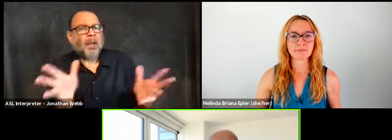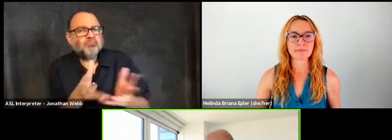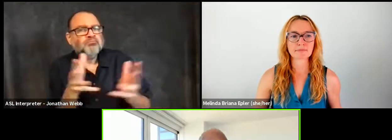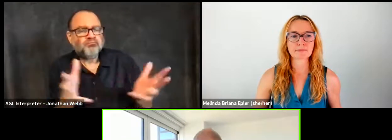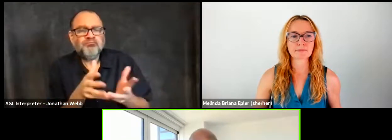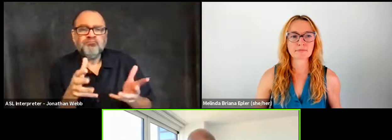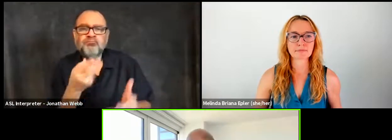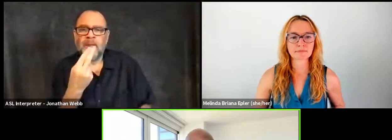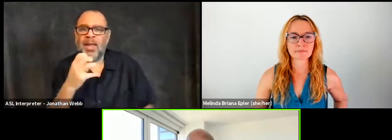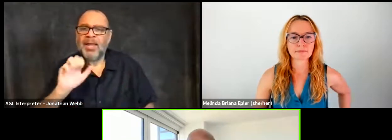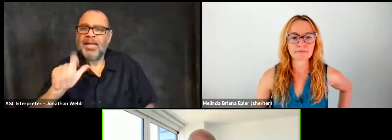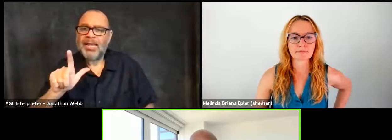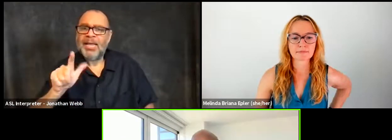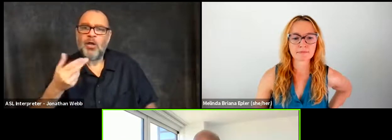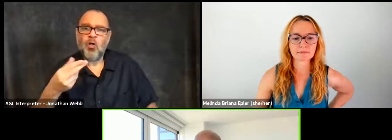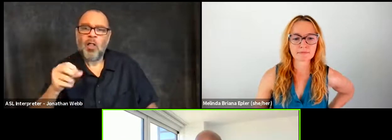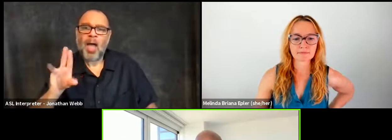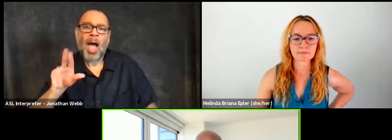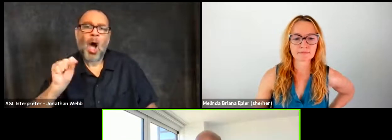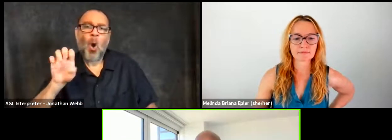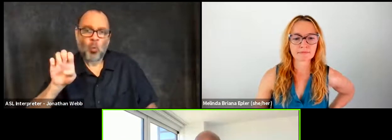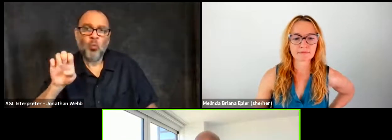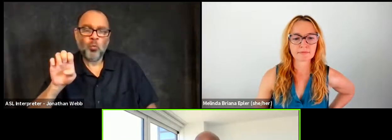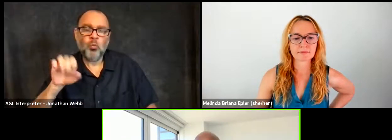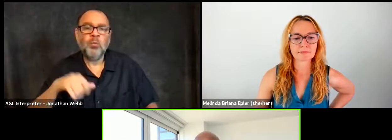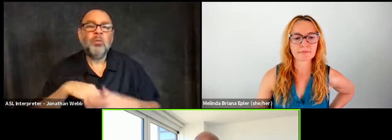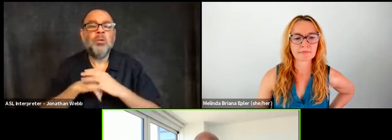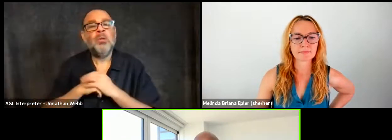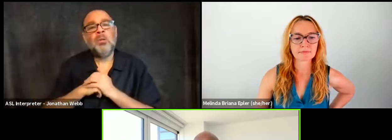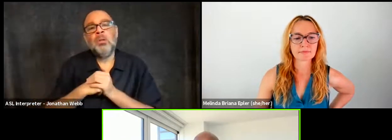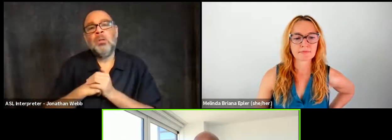what I'm seeing is that